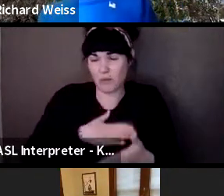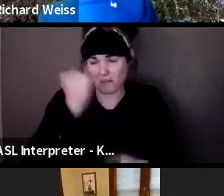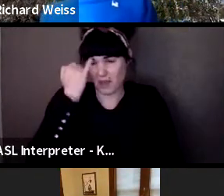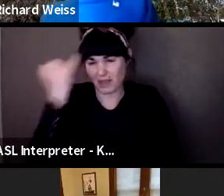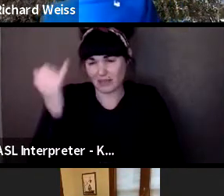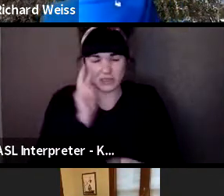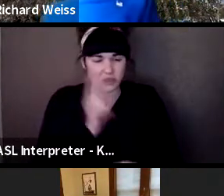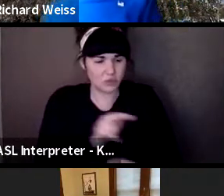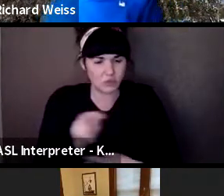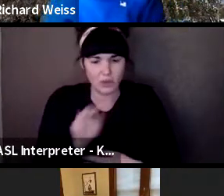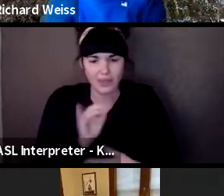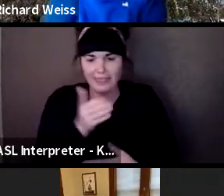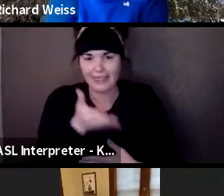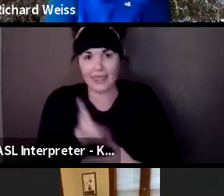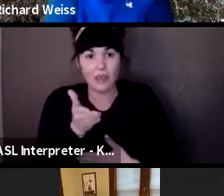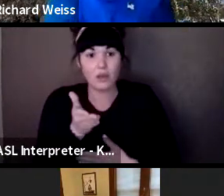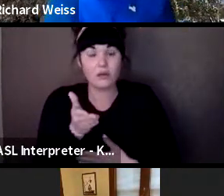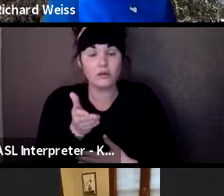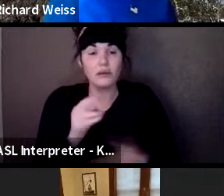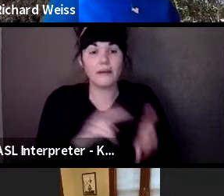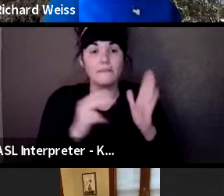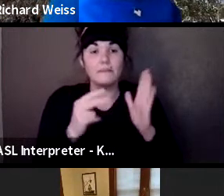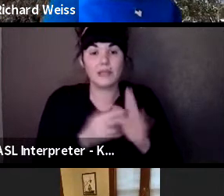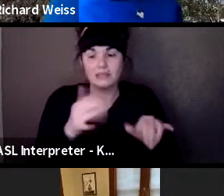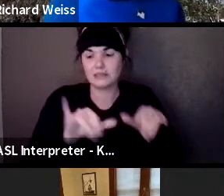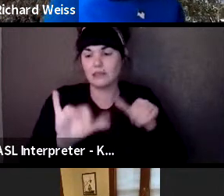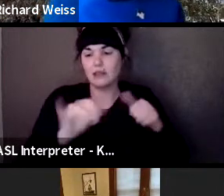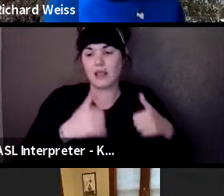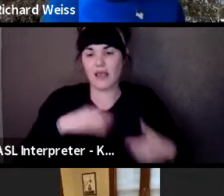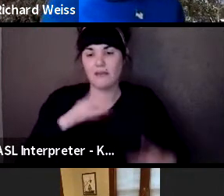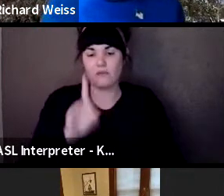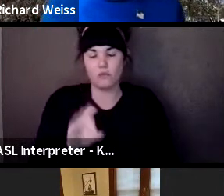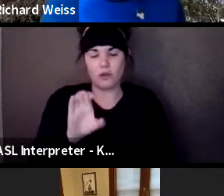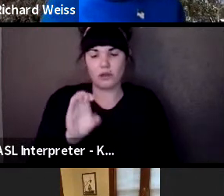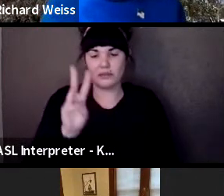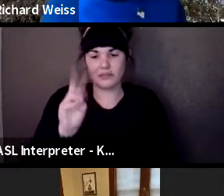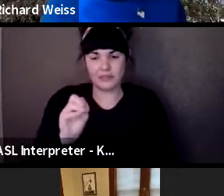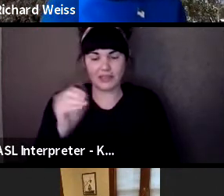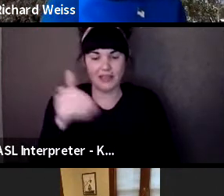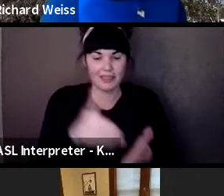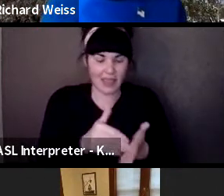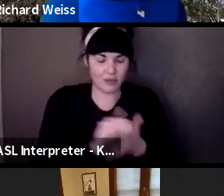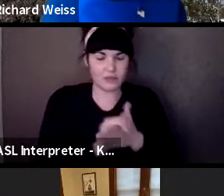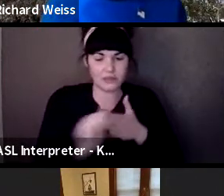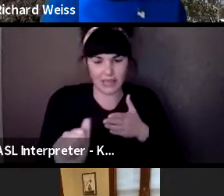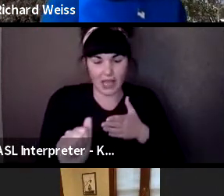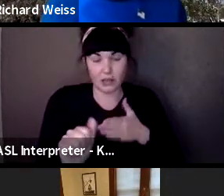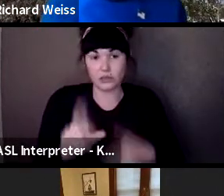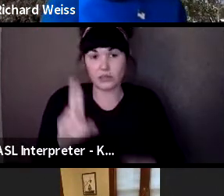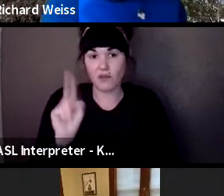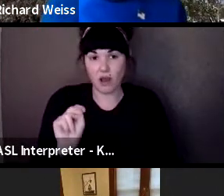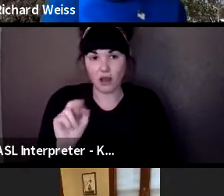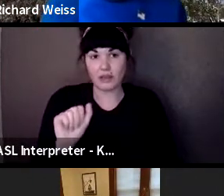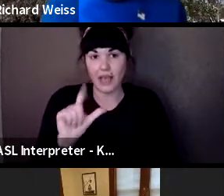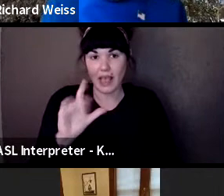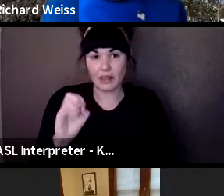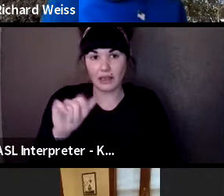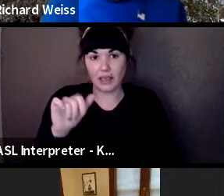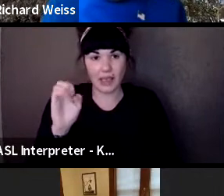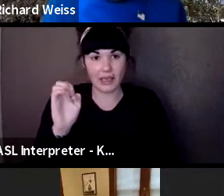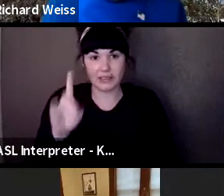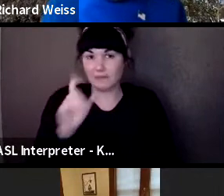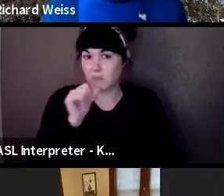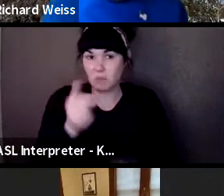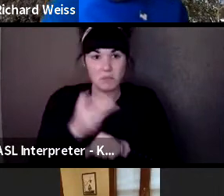And that still leaves us the 160,000 of unallocated funds to be able to utilize should other things come up. I